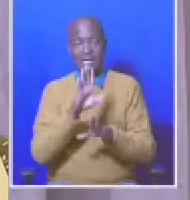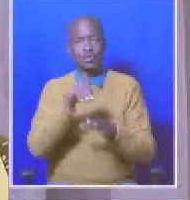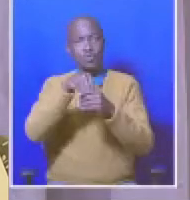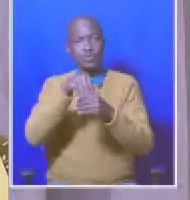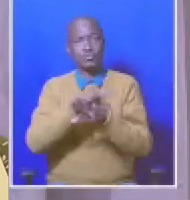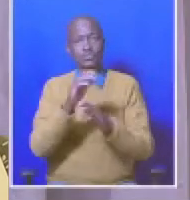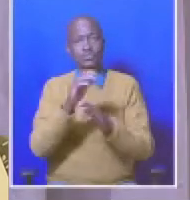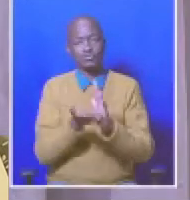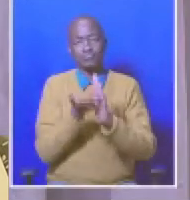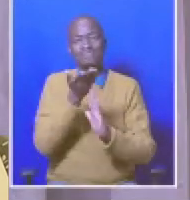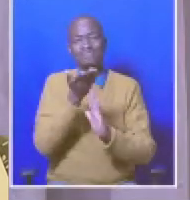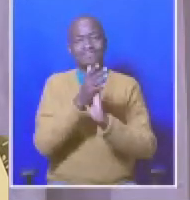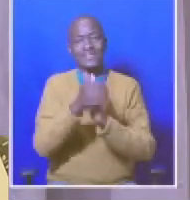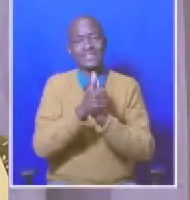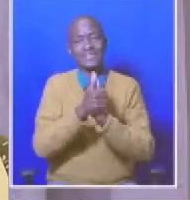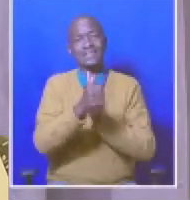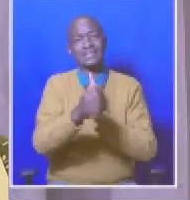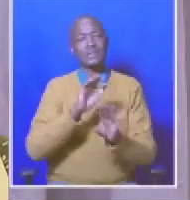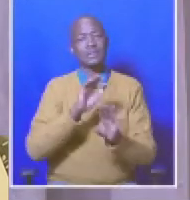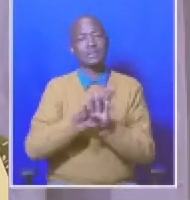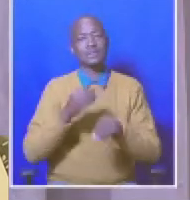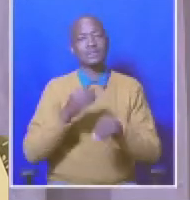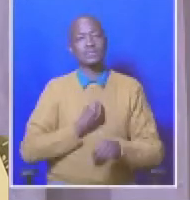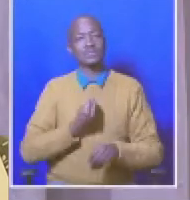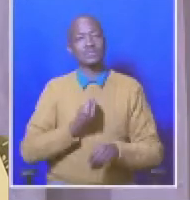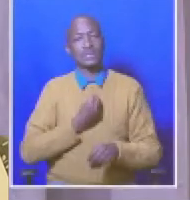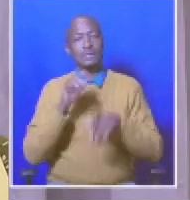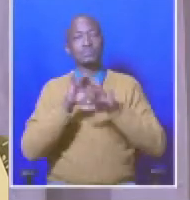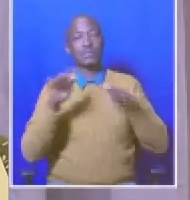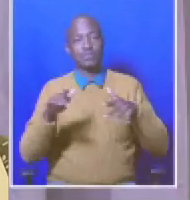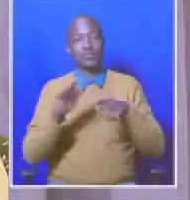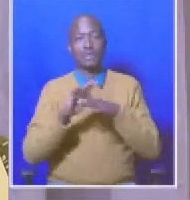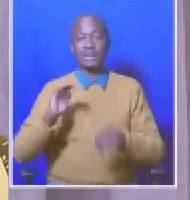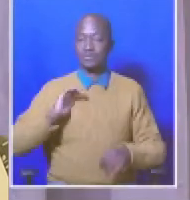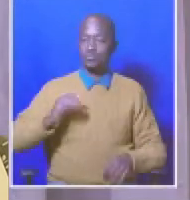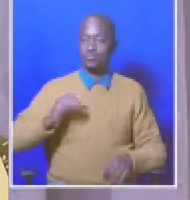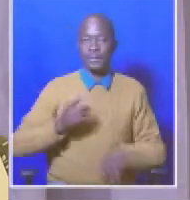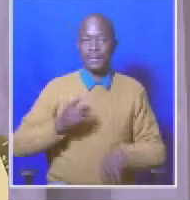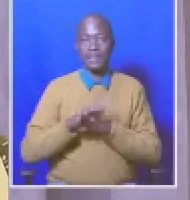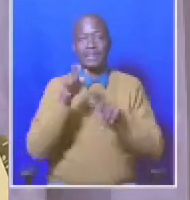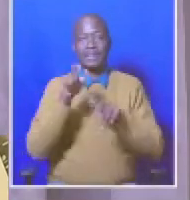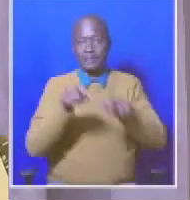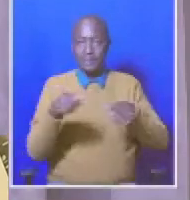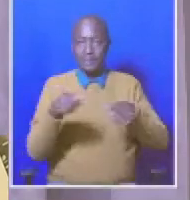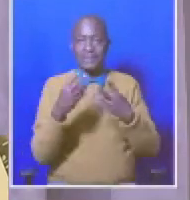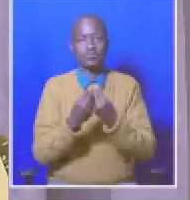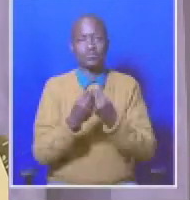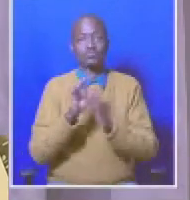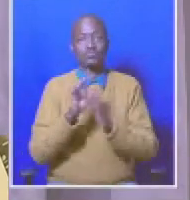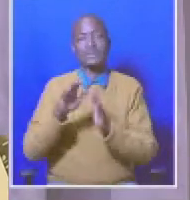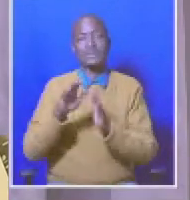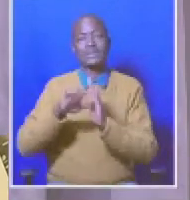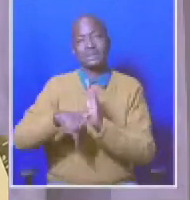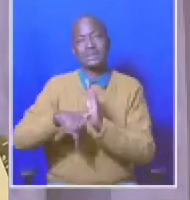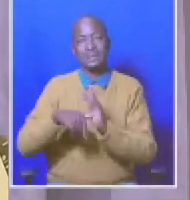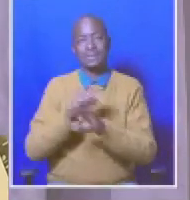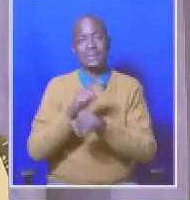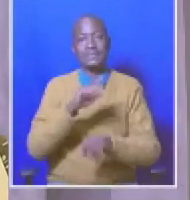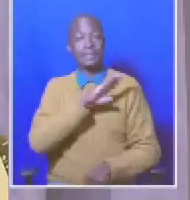skills level for young people, also for women, people with disabilities, and also military